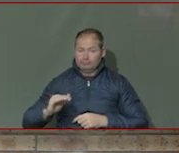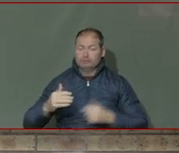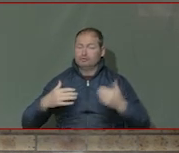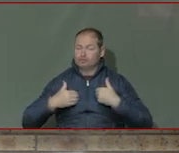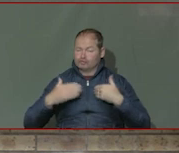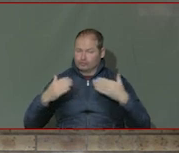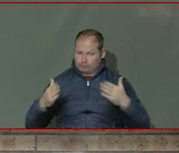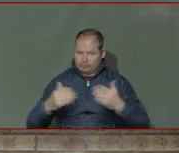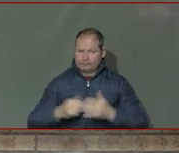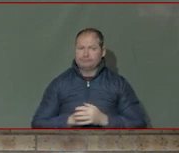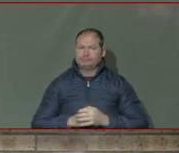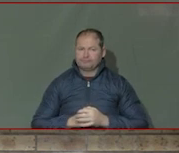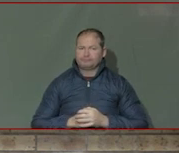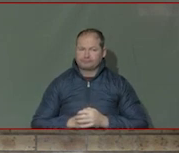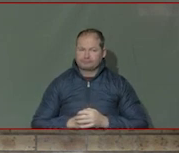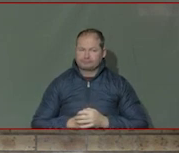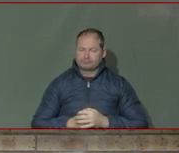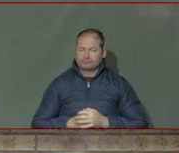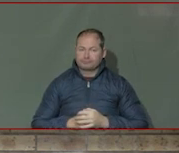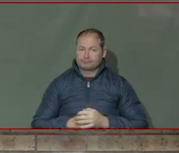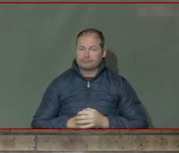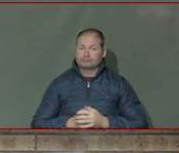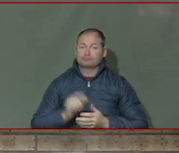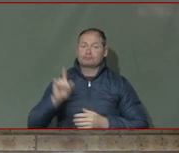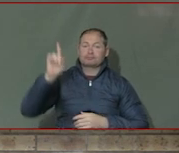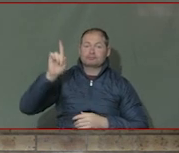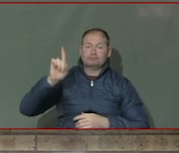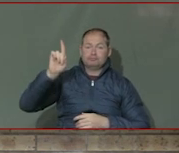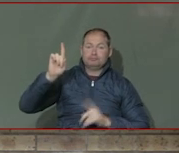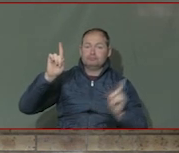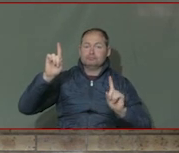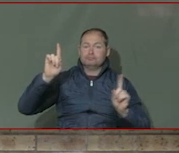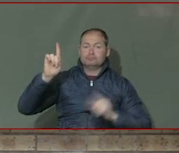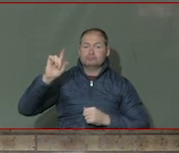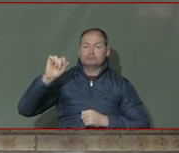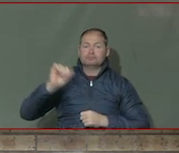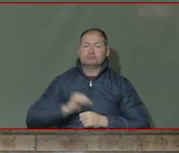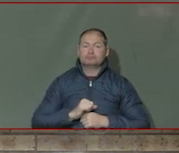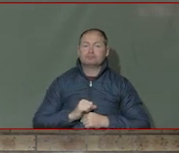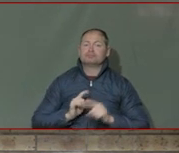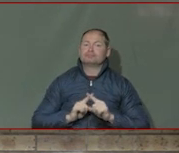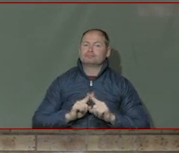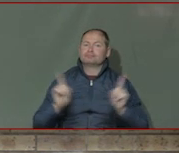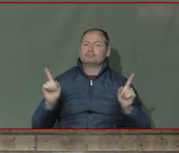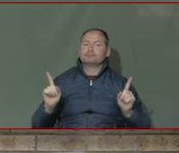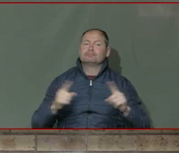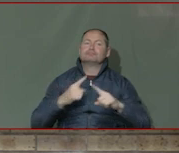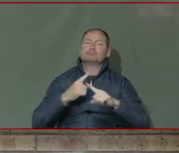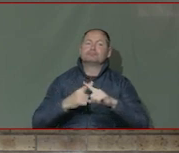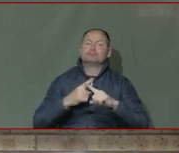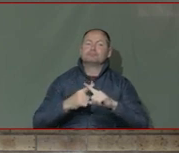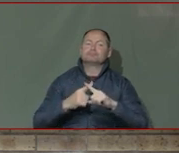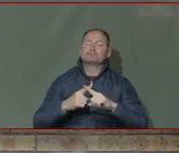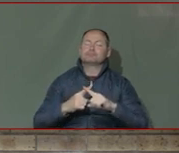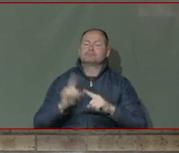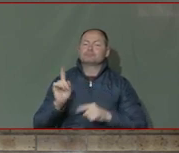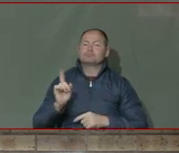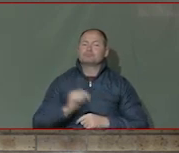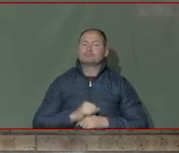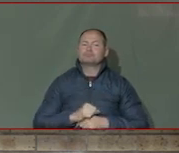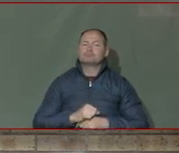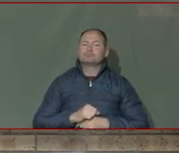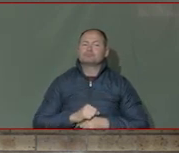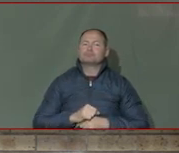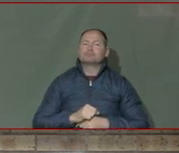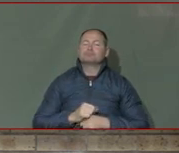starting point. And what must you put at the top? And you must always multiply by what? Because you're